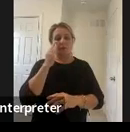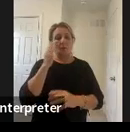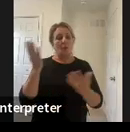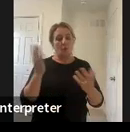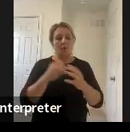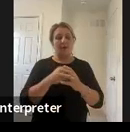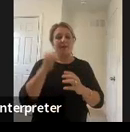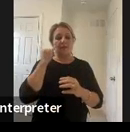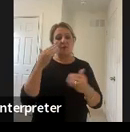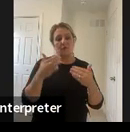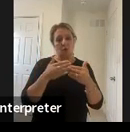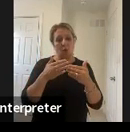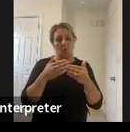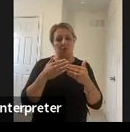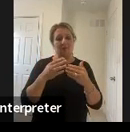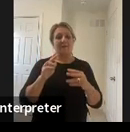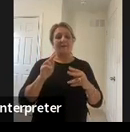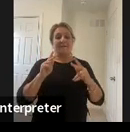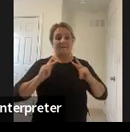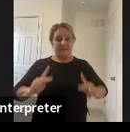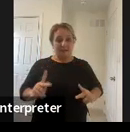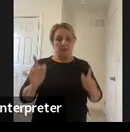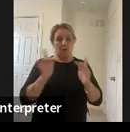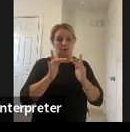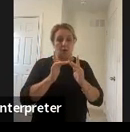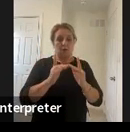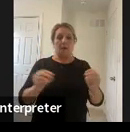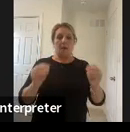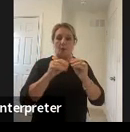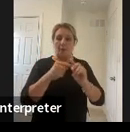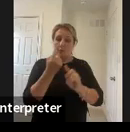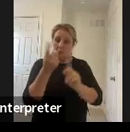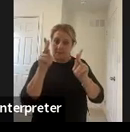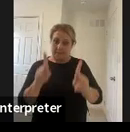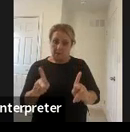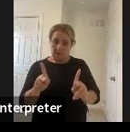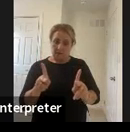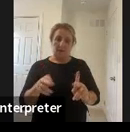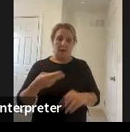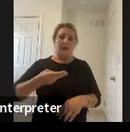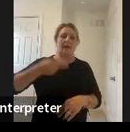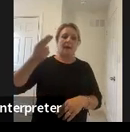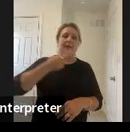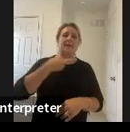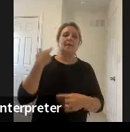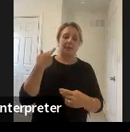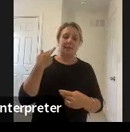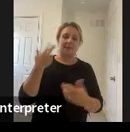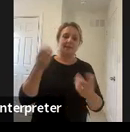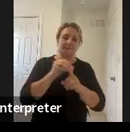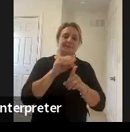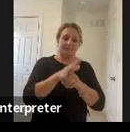if you have close physical contact with more than one person, you will have a higher chance of getting